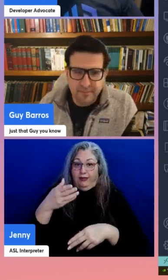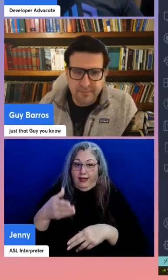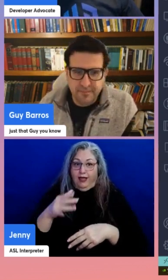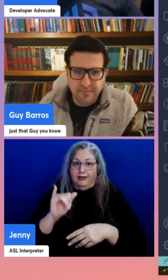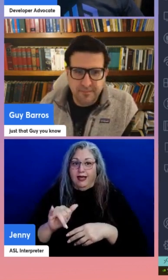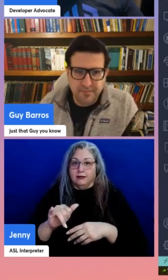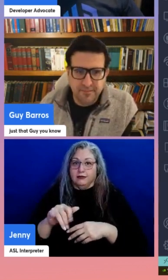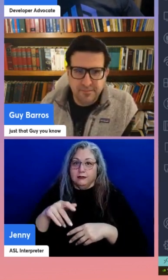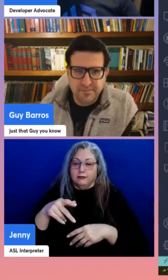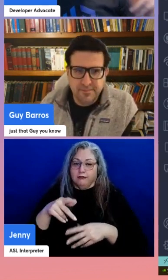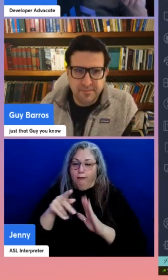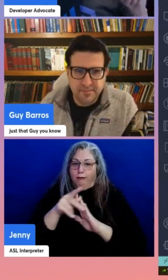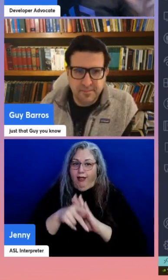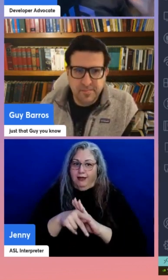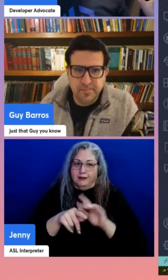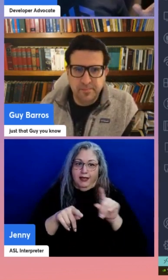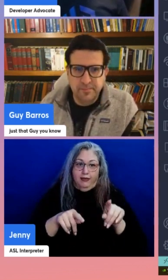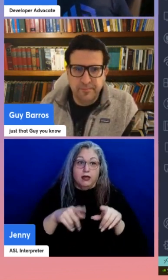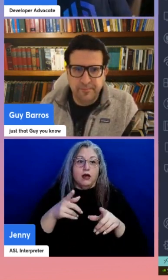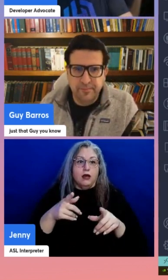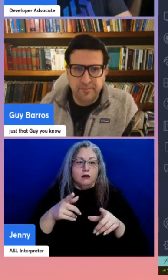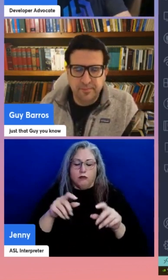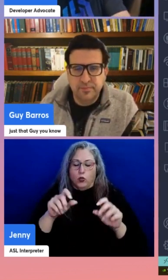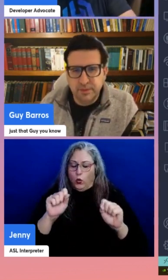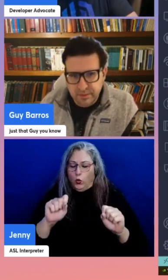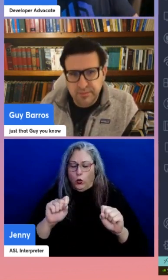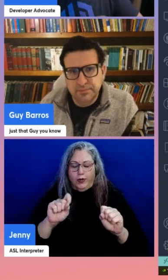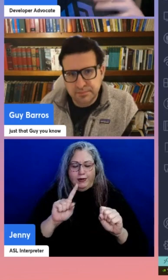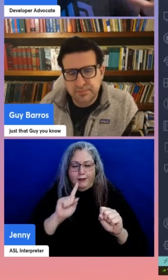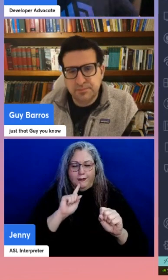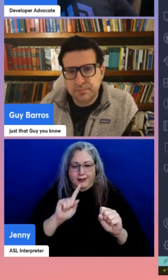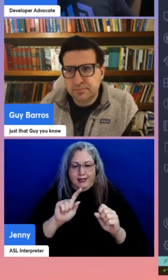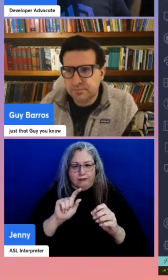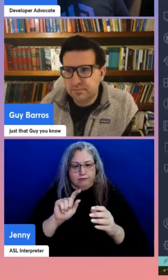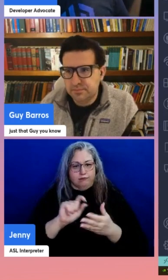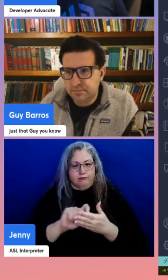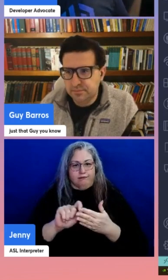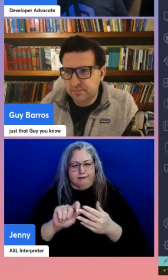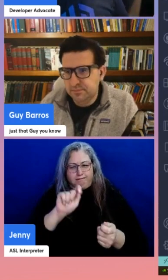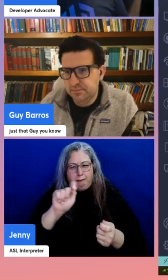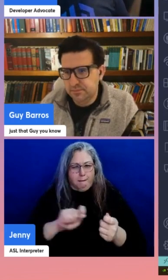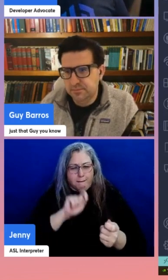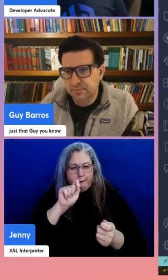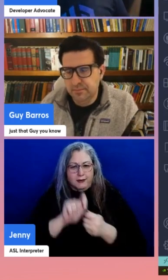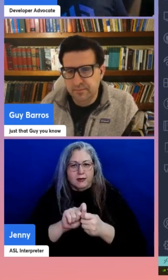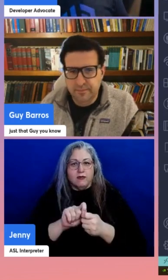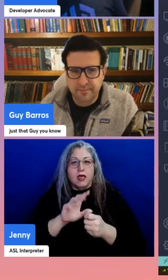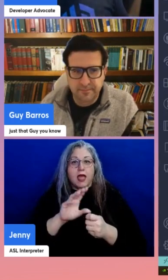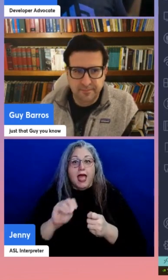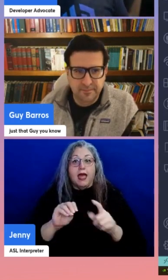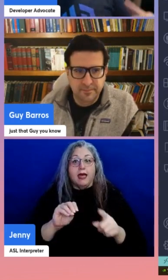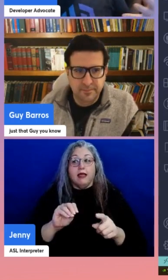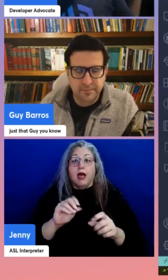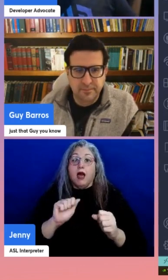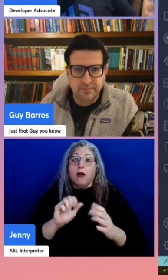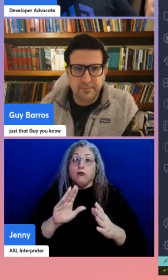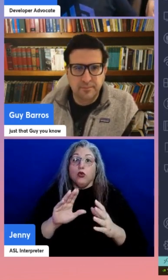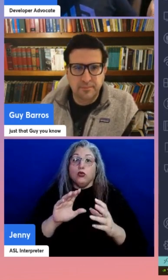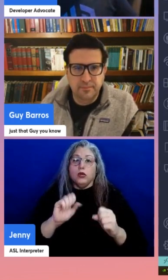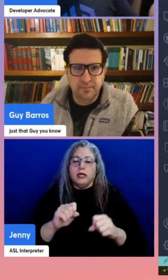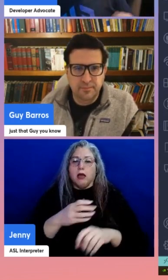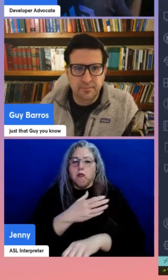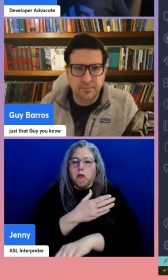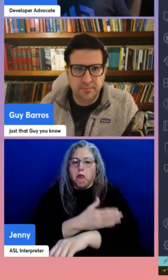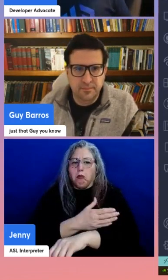there. And we can be very specific about that. And then, we can have a devolved approach to this. It's okay for application developers